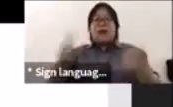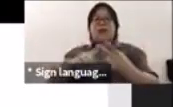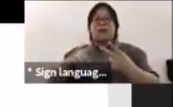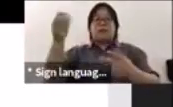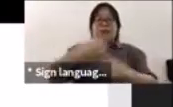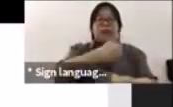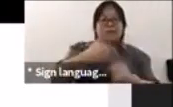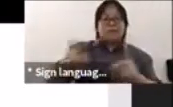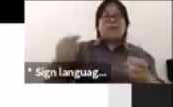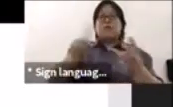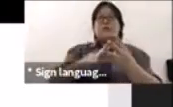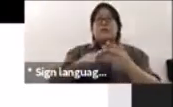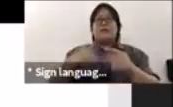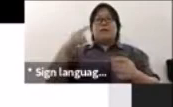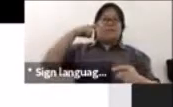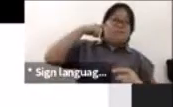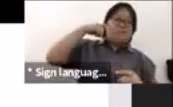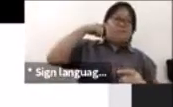withdrawal, and